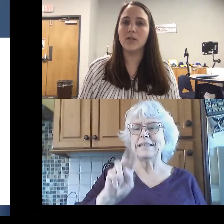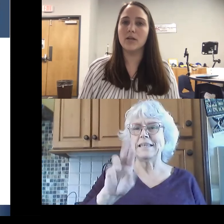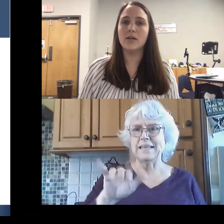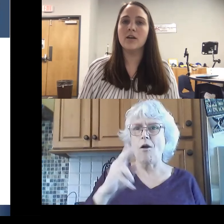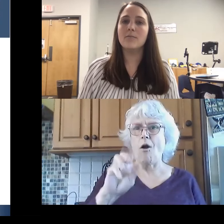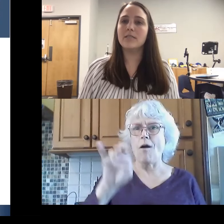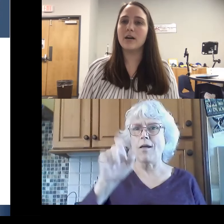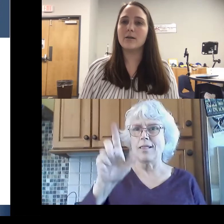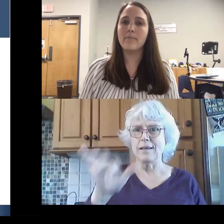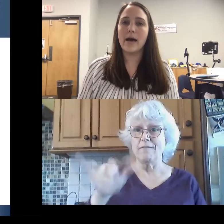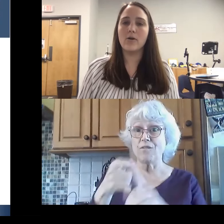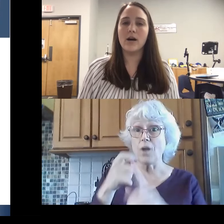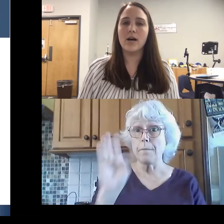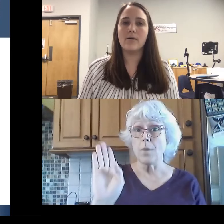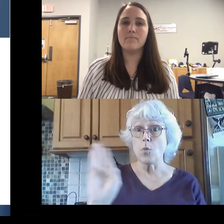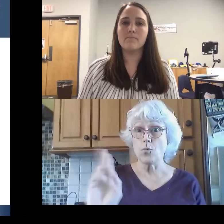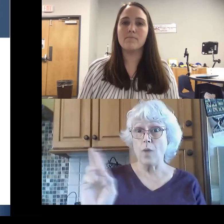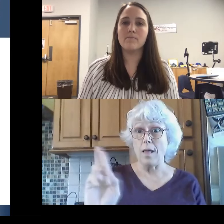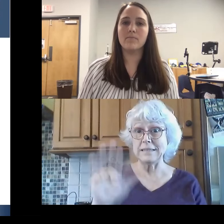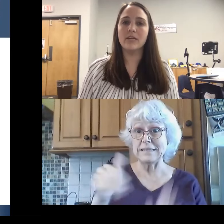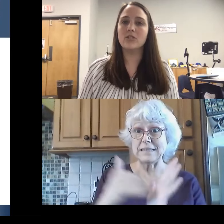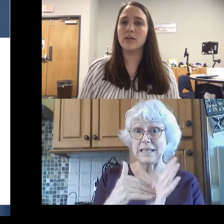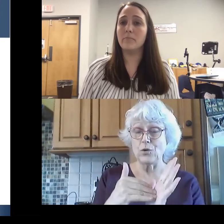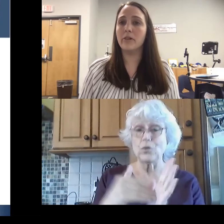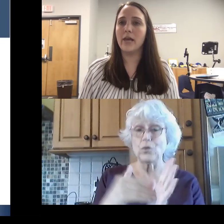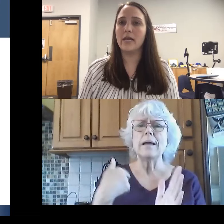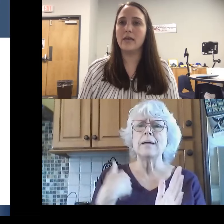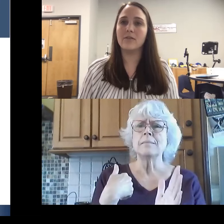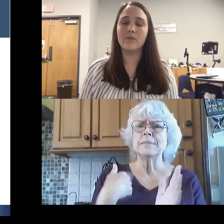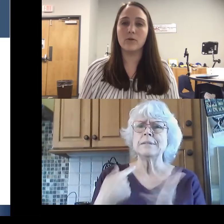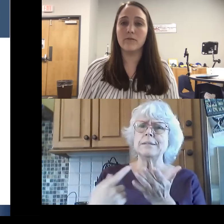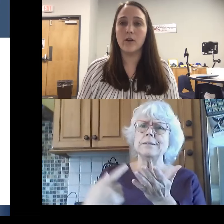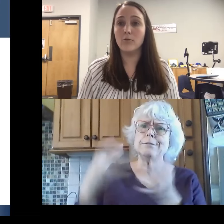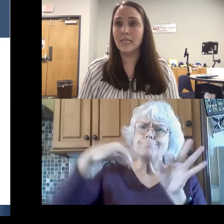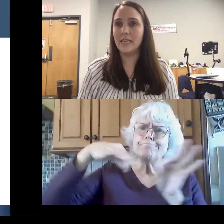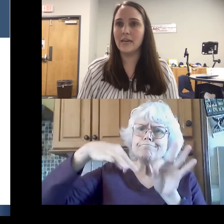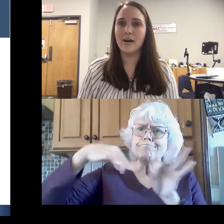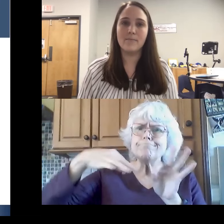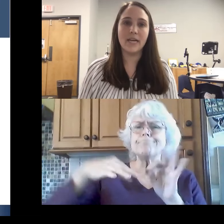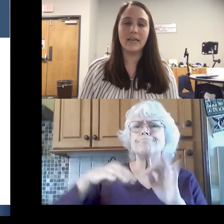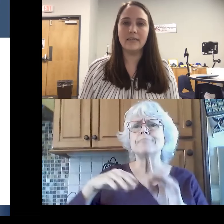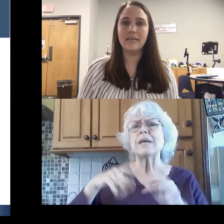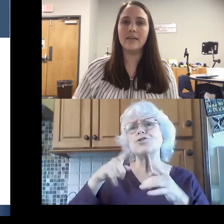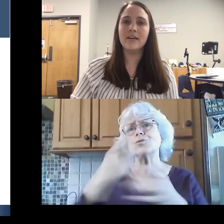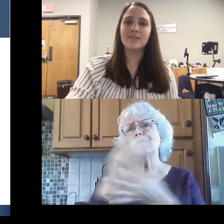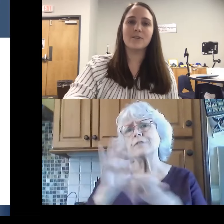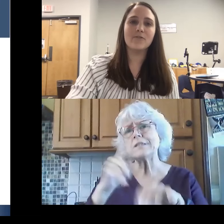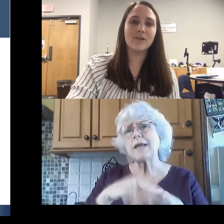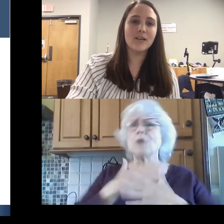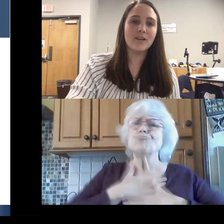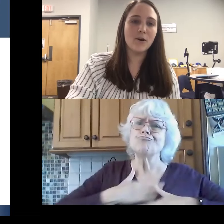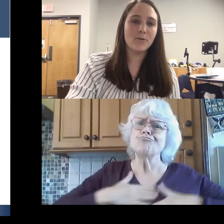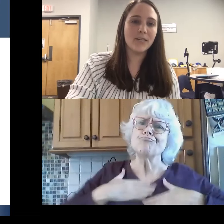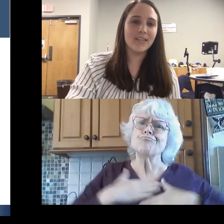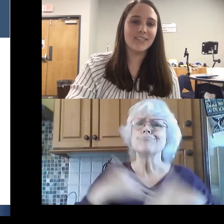I'm gonna be talking about leisure and play in the field of OT and AT. So